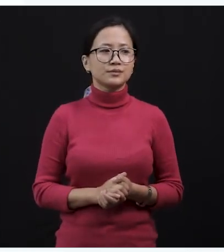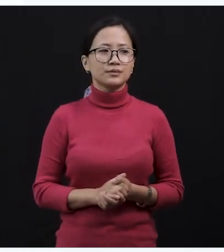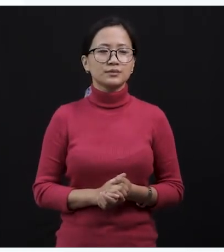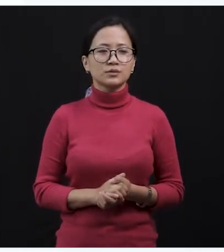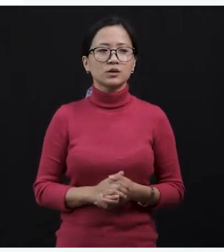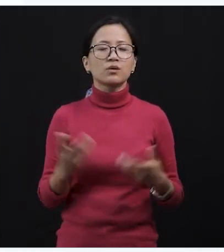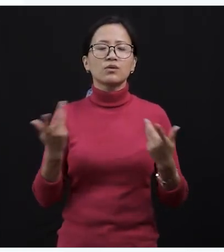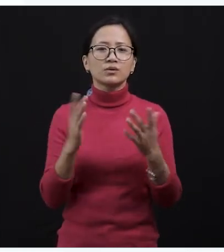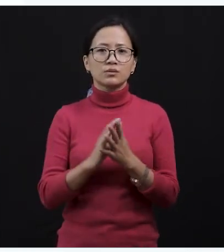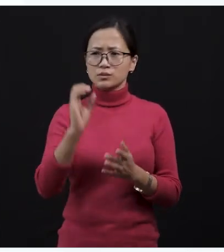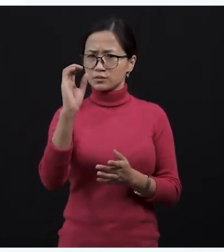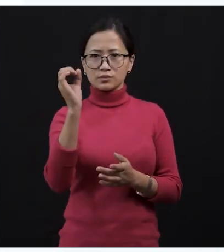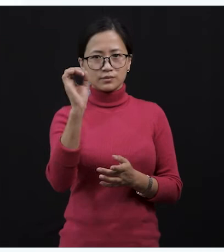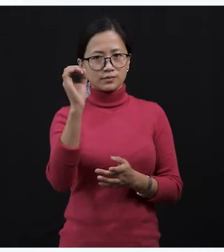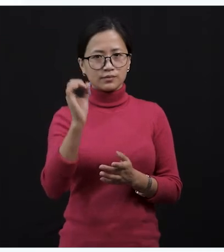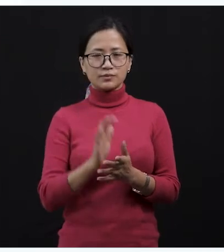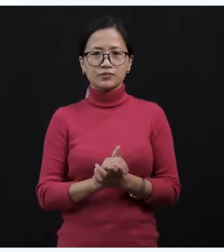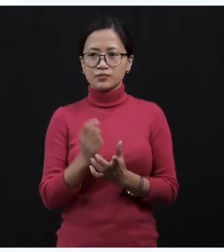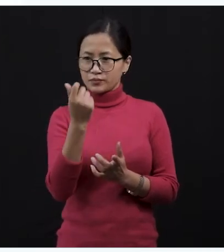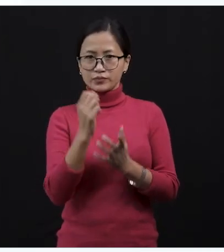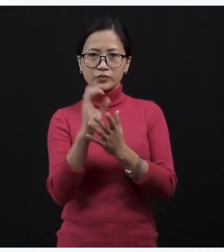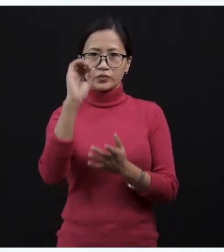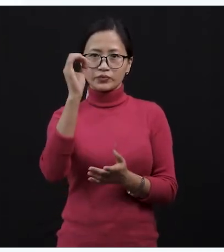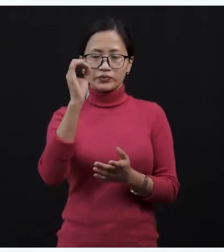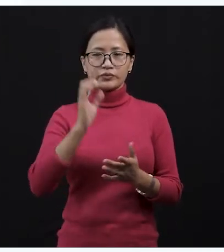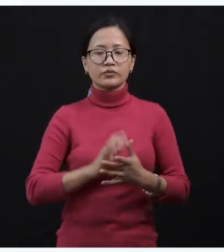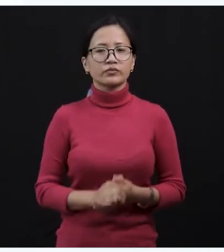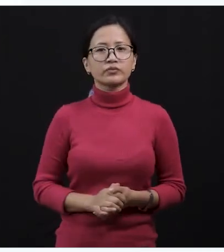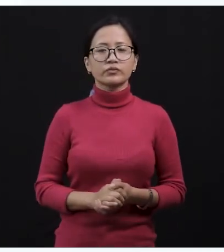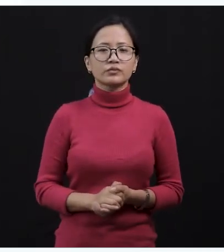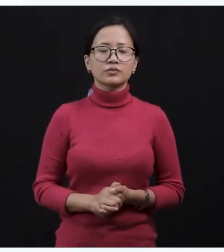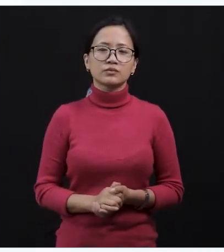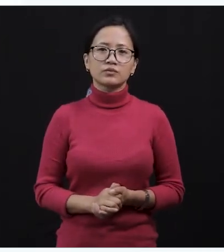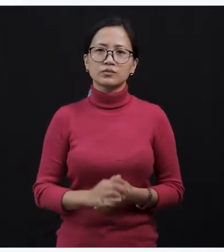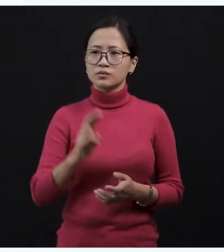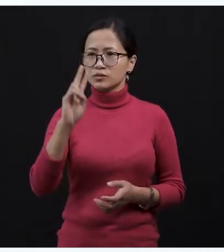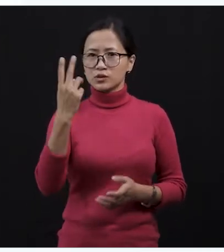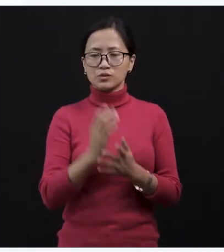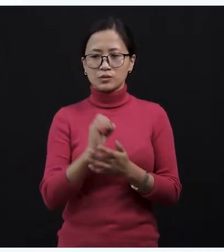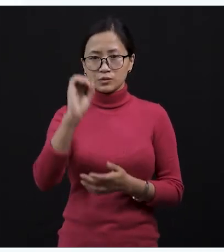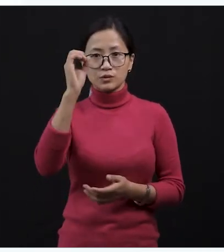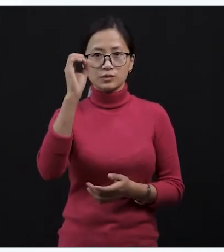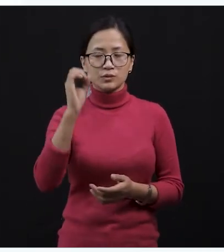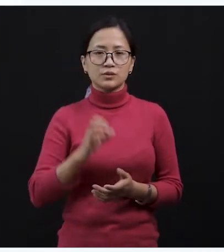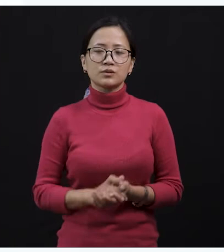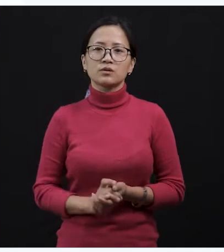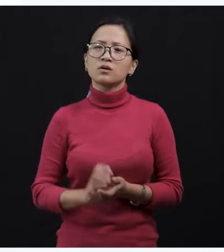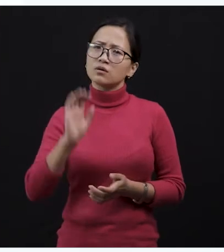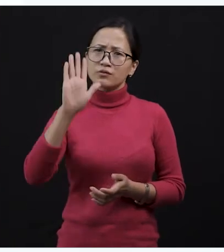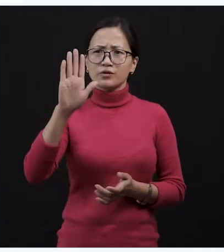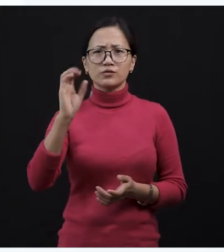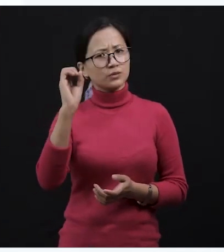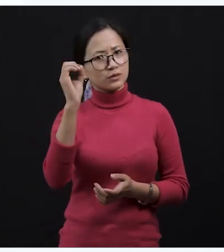And students, what about this coin? We have a 1 rupee coin, we have a 2 rupee coin, we have a